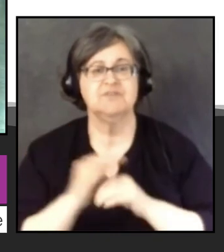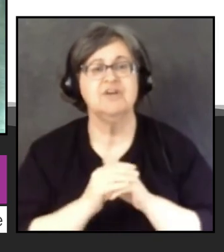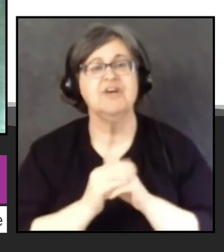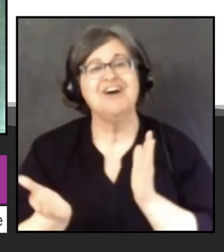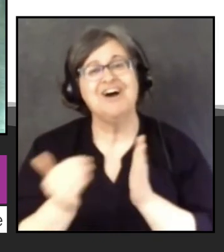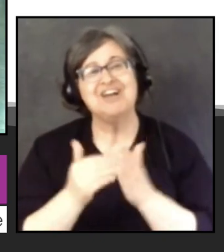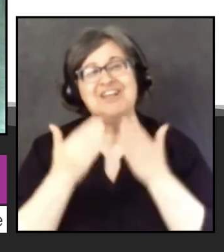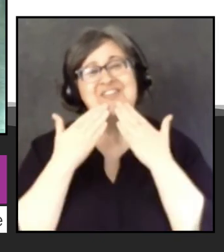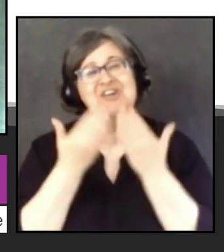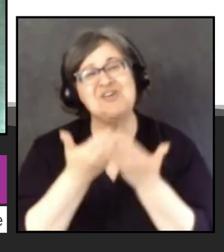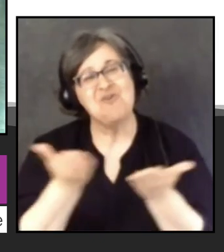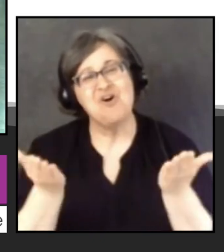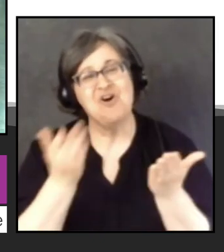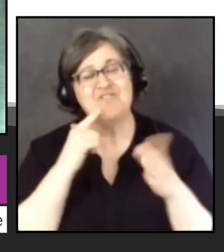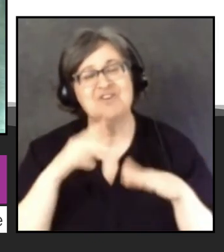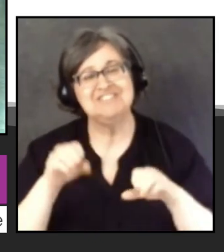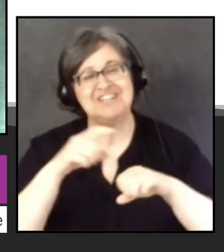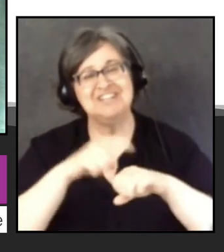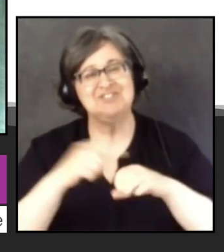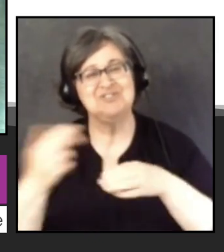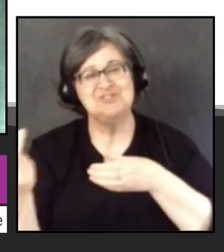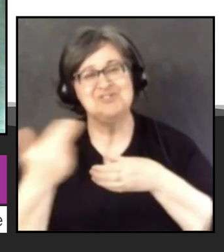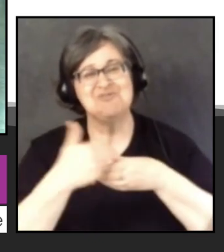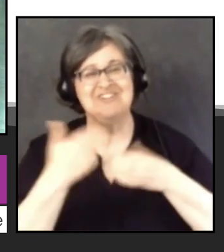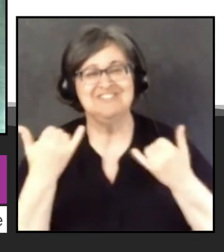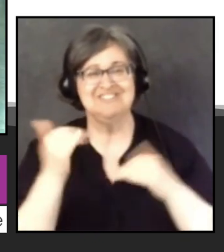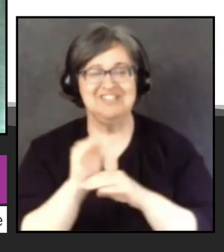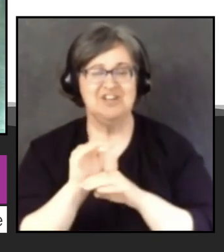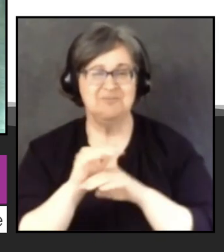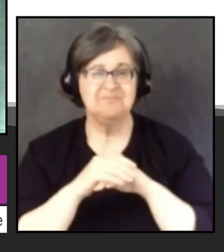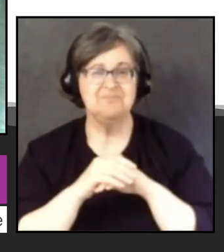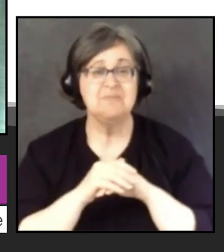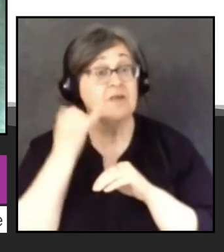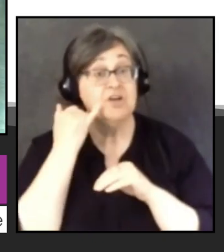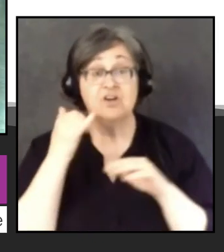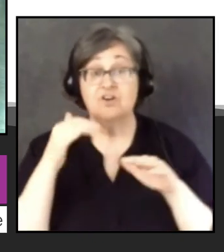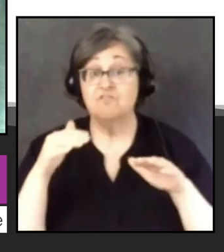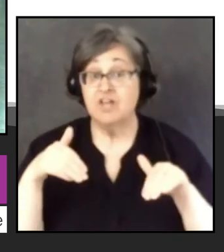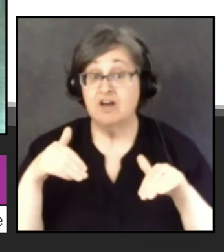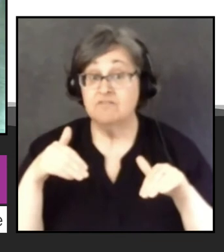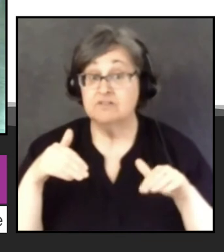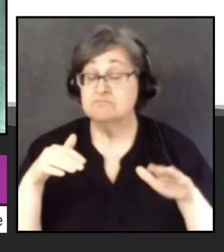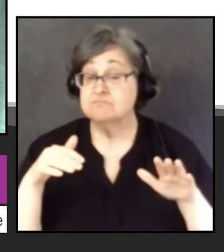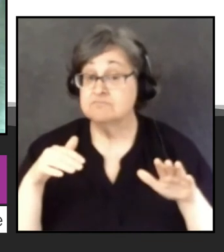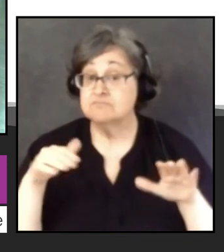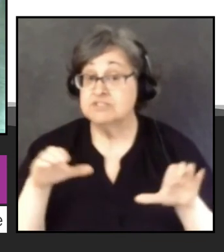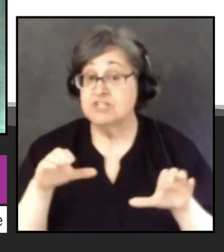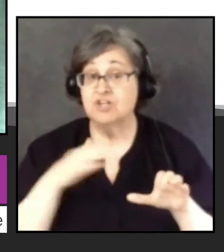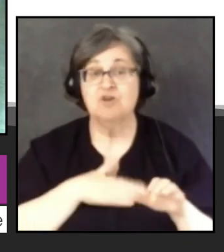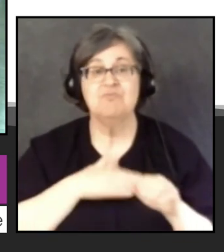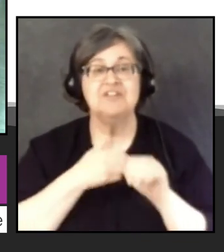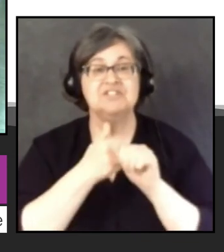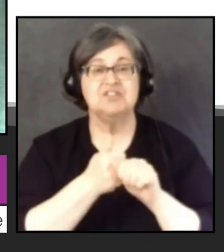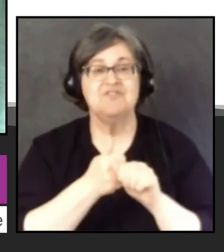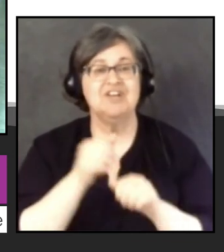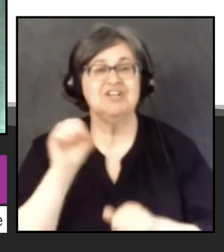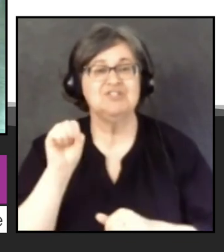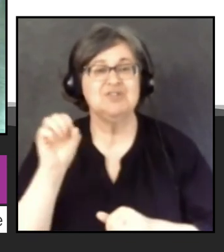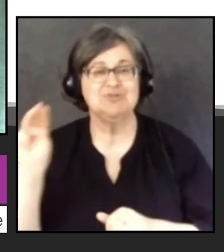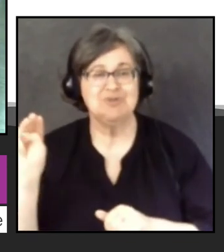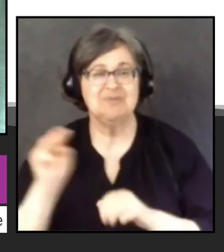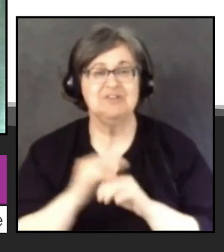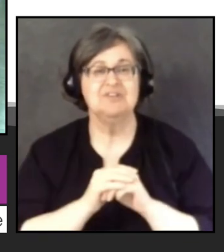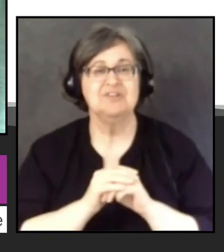again, thank you all so much for taking the time to be with us tonight. If you have not done so yet, please follow us on social